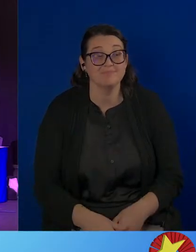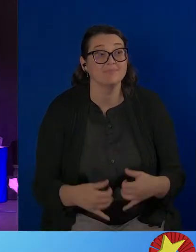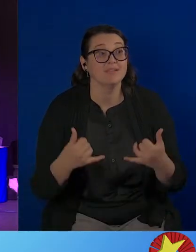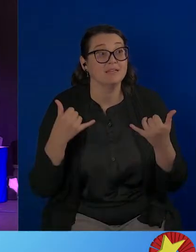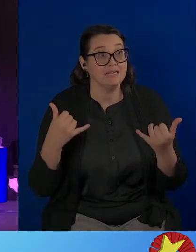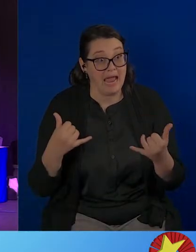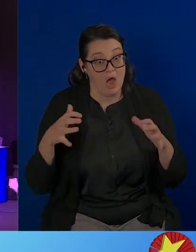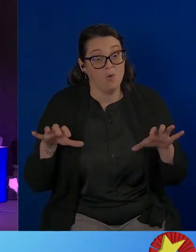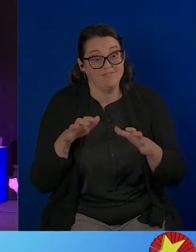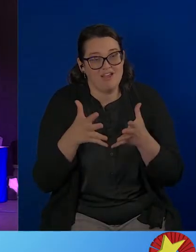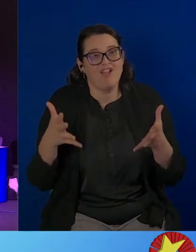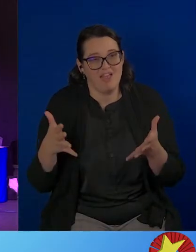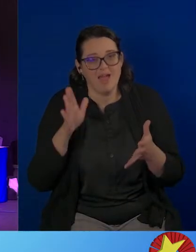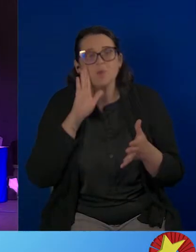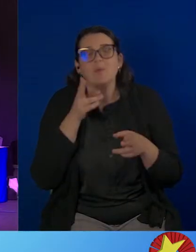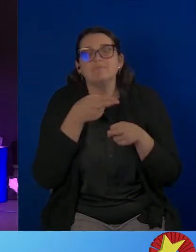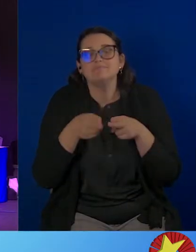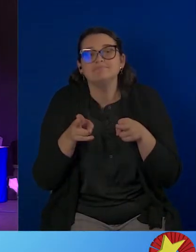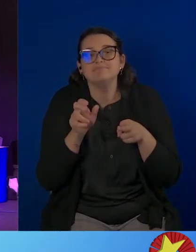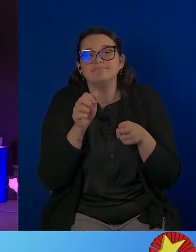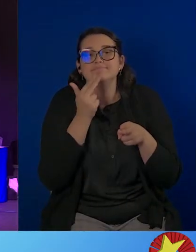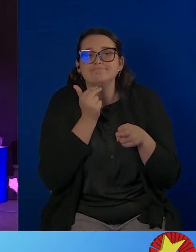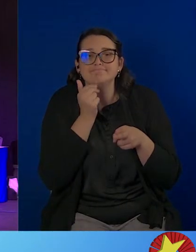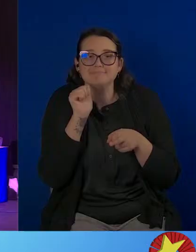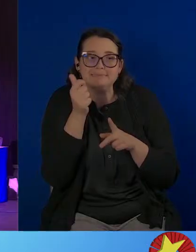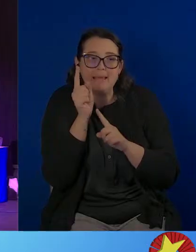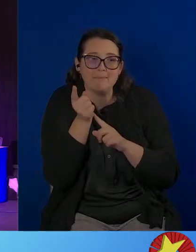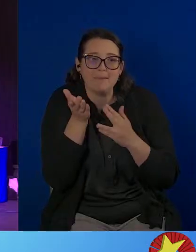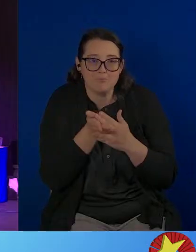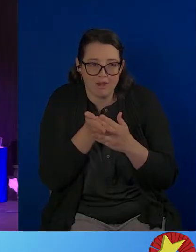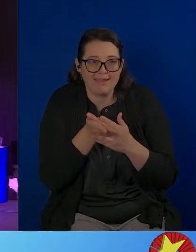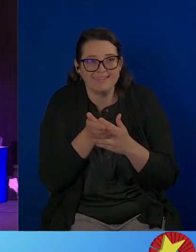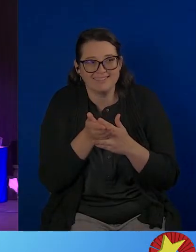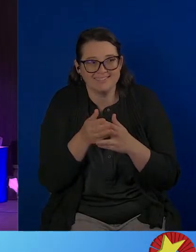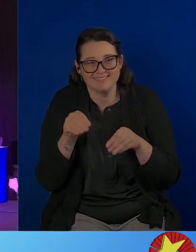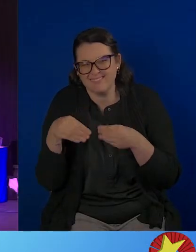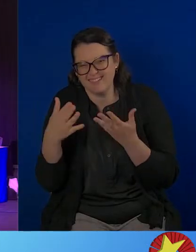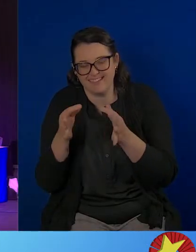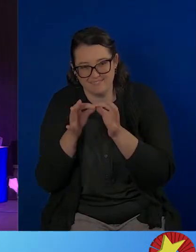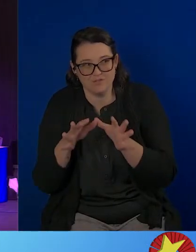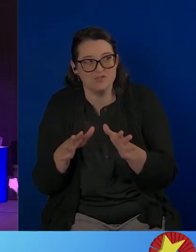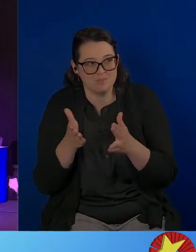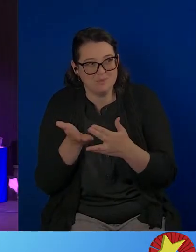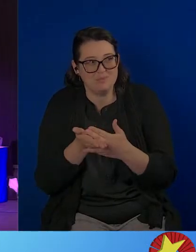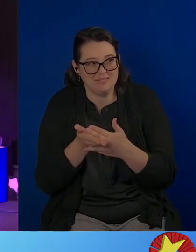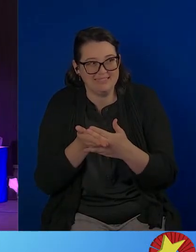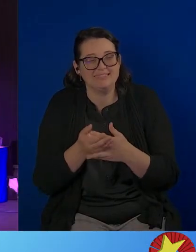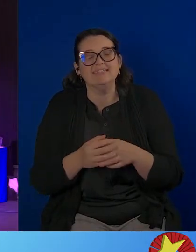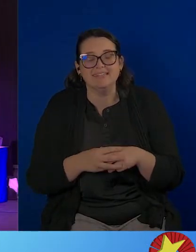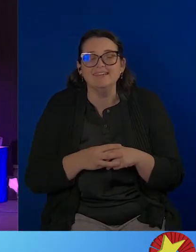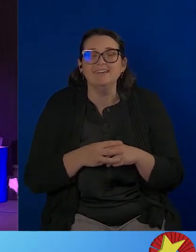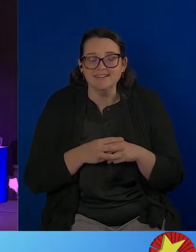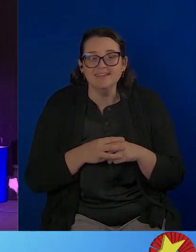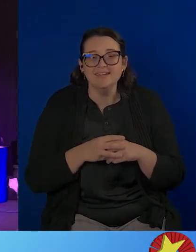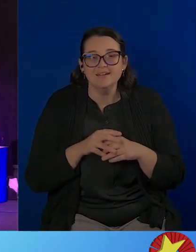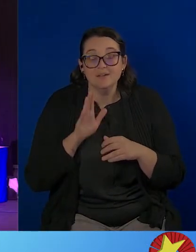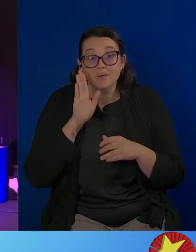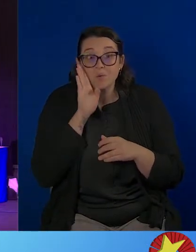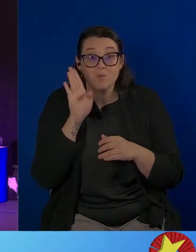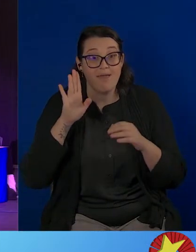lot. We're going to take a quick little 10-minute break, maybe give our interpreters a little bit of a break. And we'll come